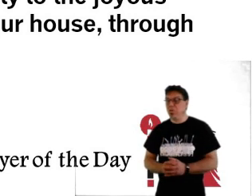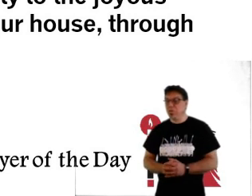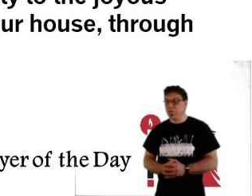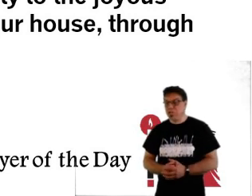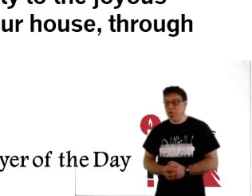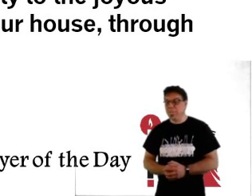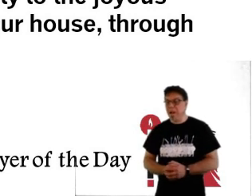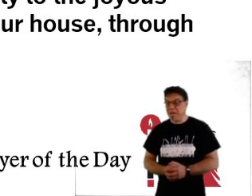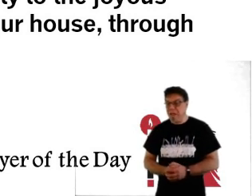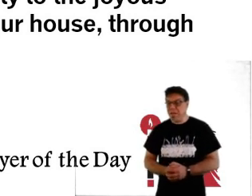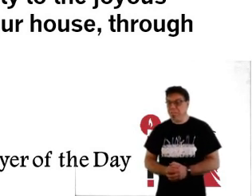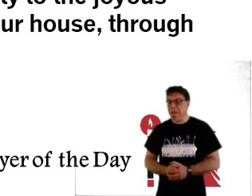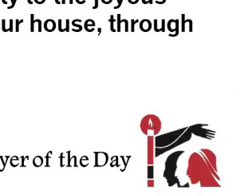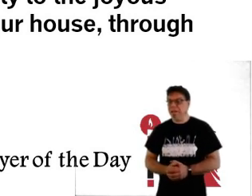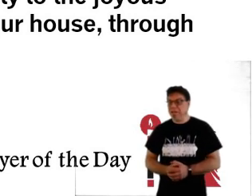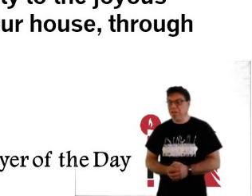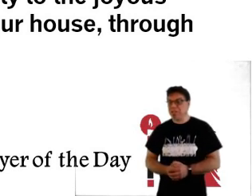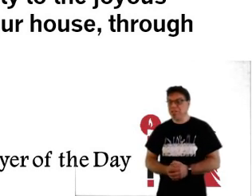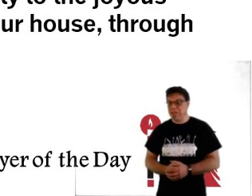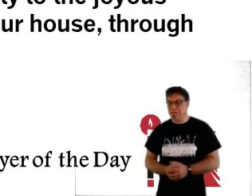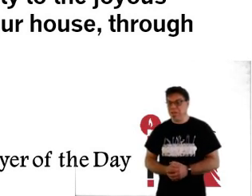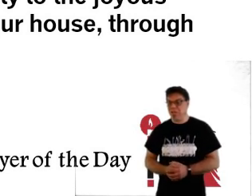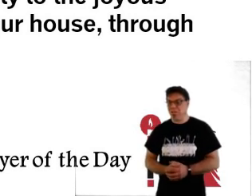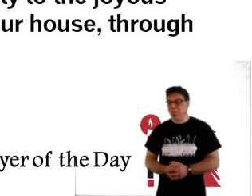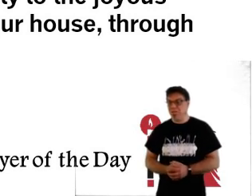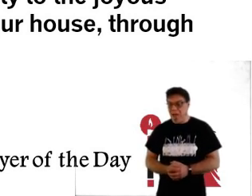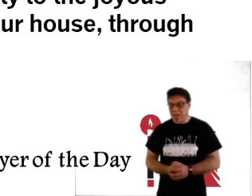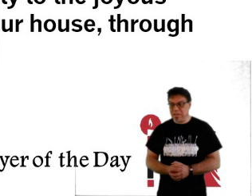you know your sheep by name